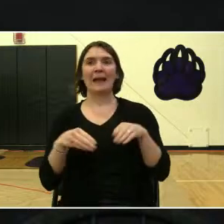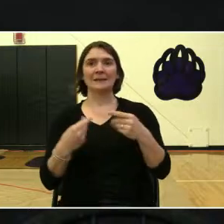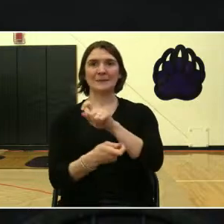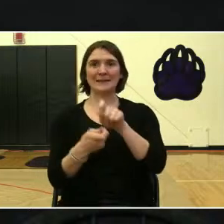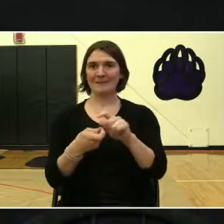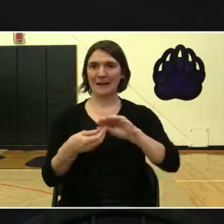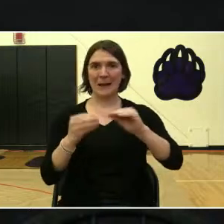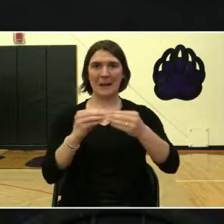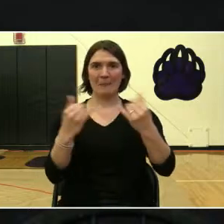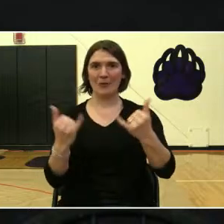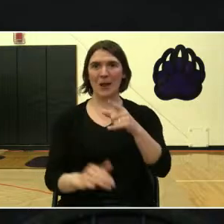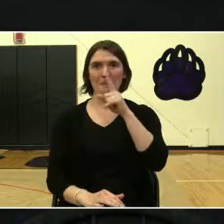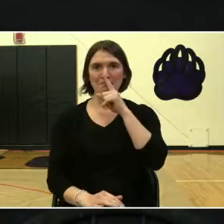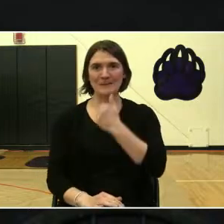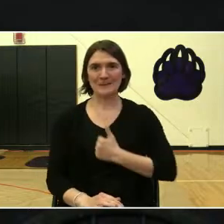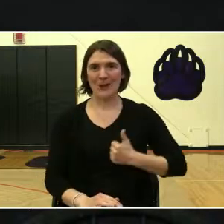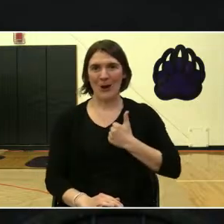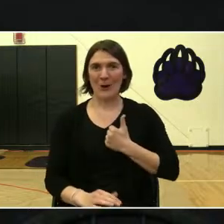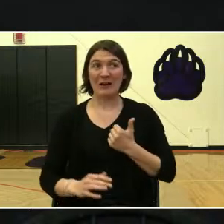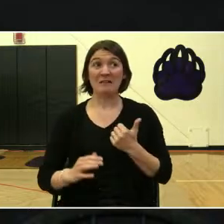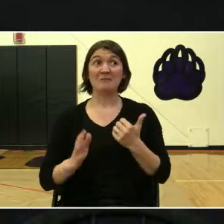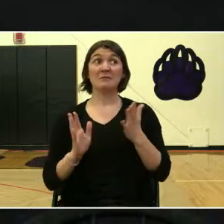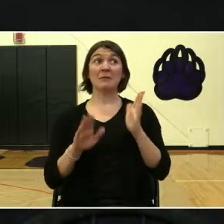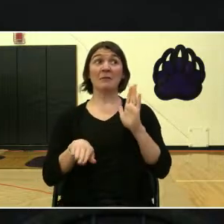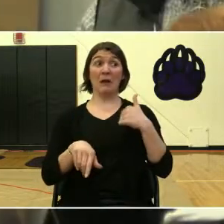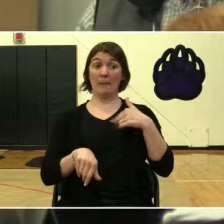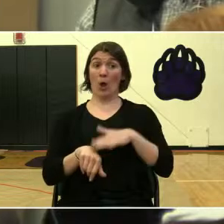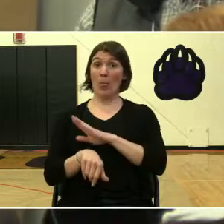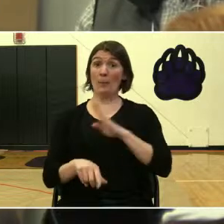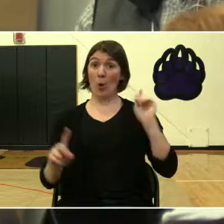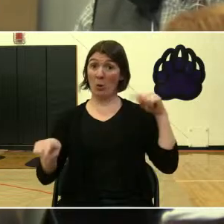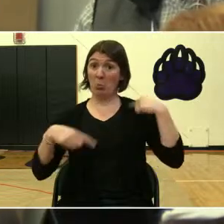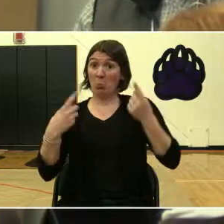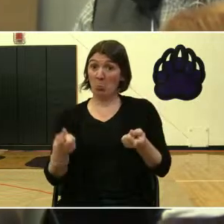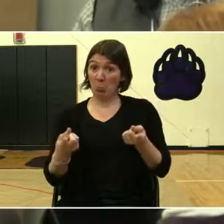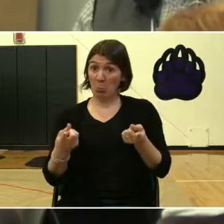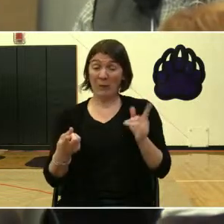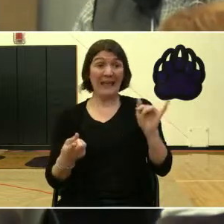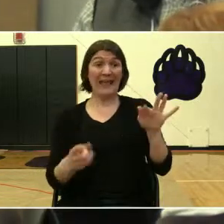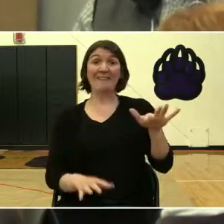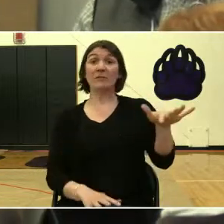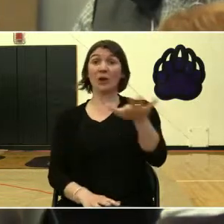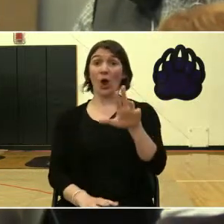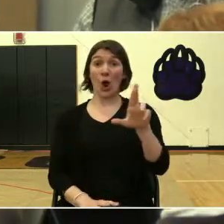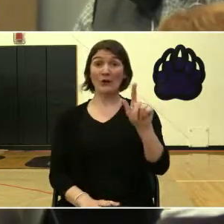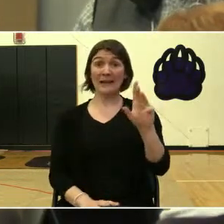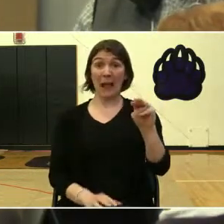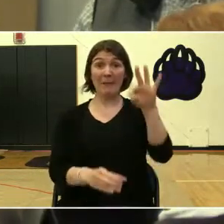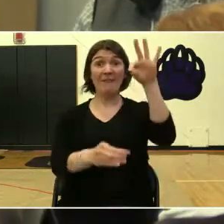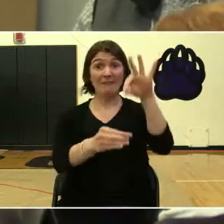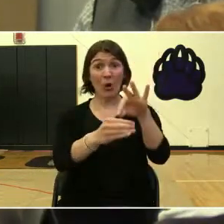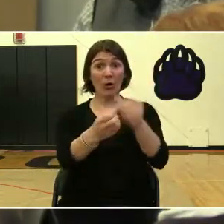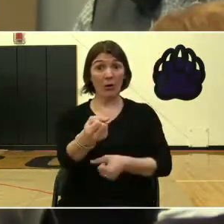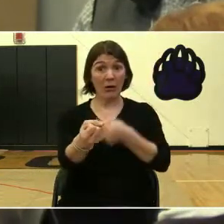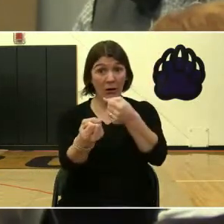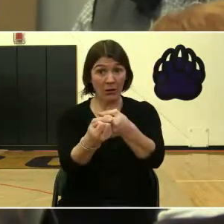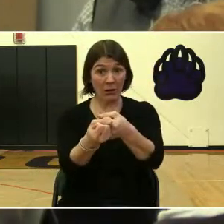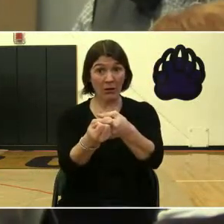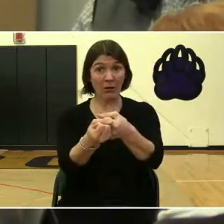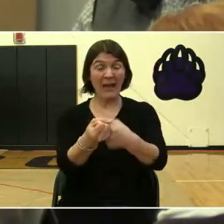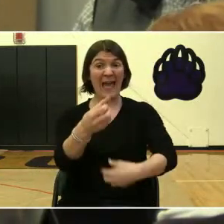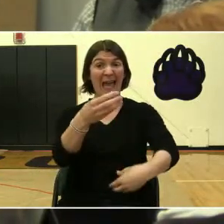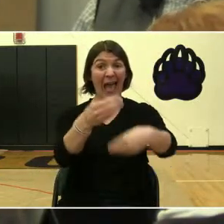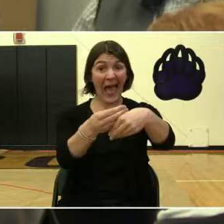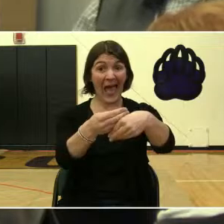specific number of times I would say that whilst I've been on this board if the body has voted in favor of